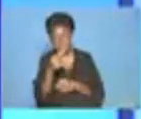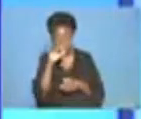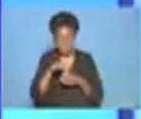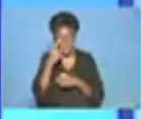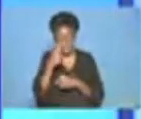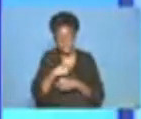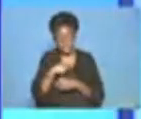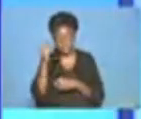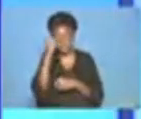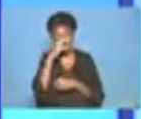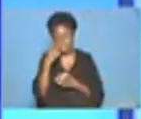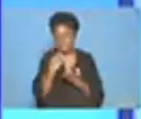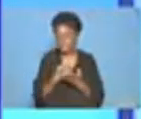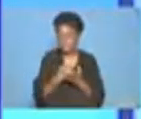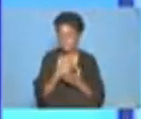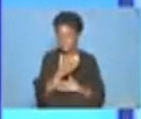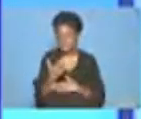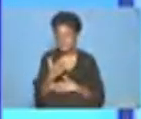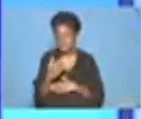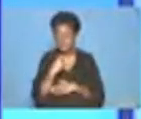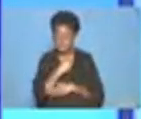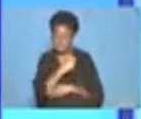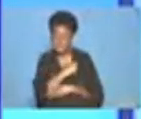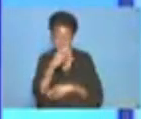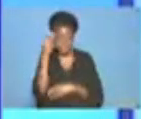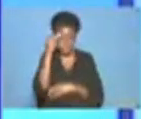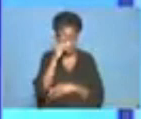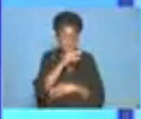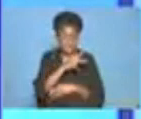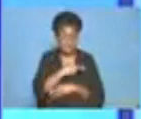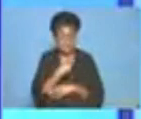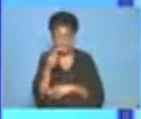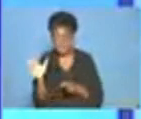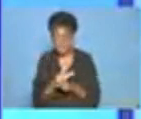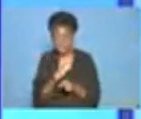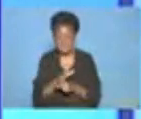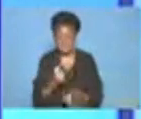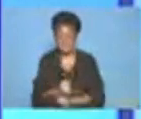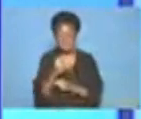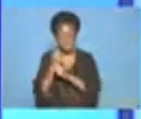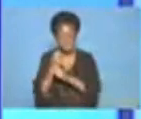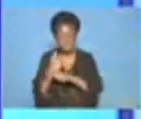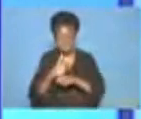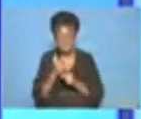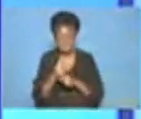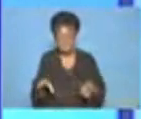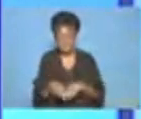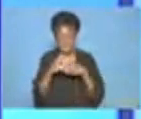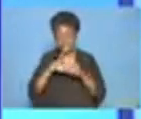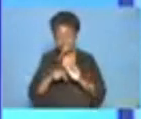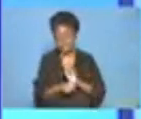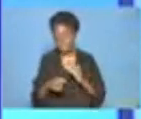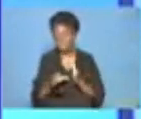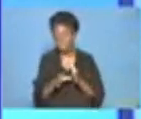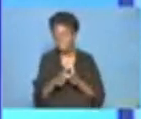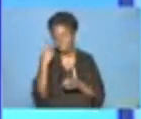Meantime, Minister of Economic Affairs, Senator the Honorable Michael Halkitis, says he fully supports criminalizing marital rape. As for those who rely